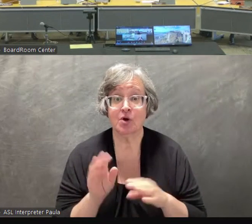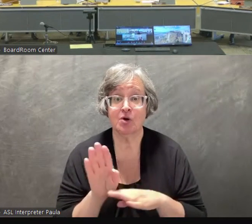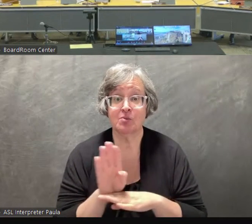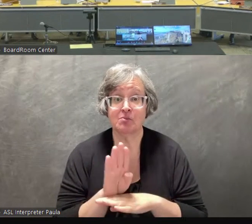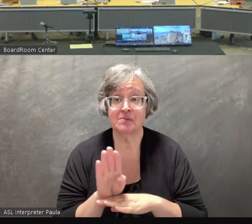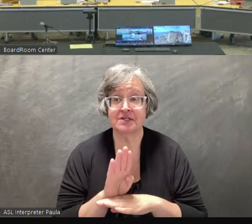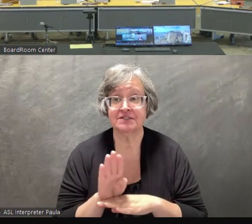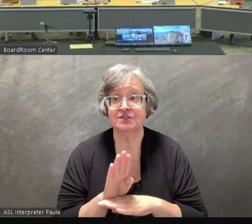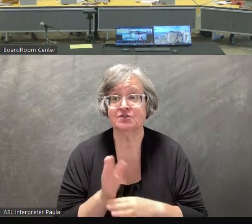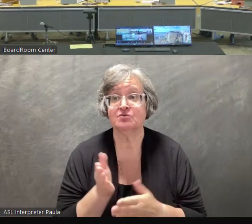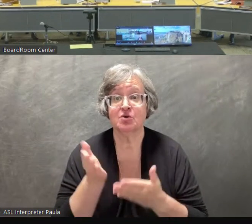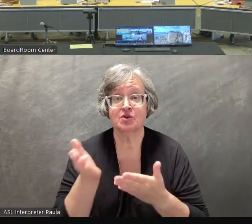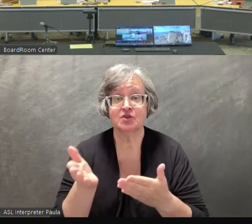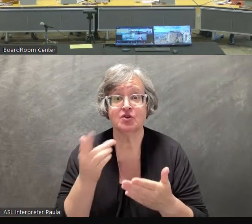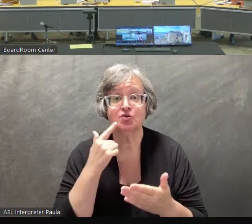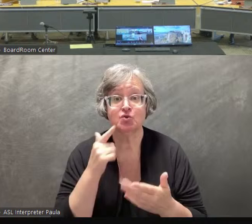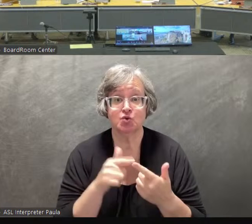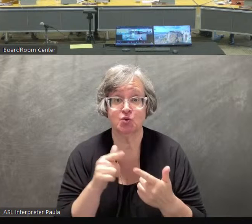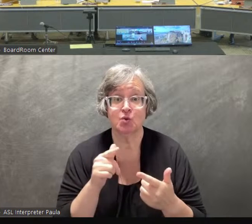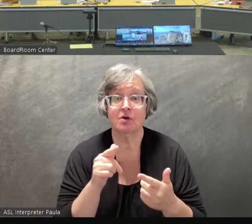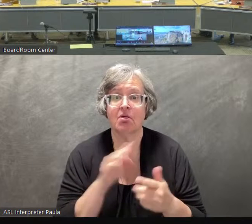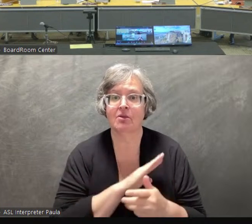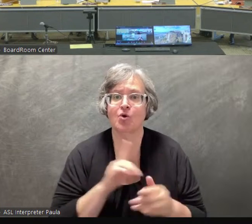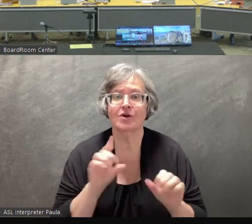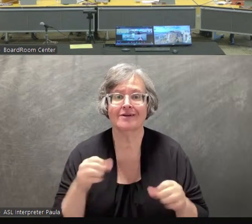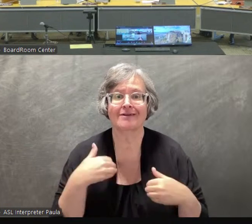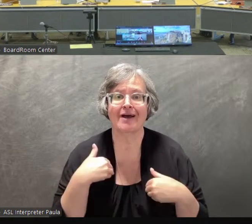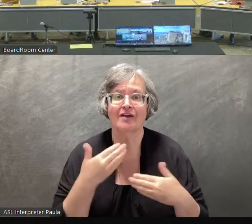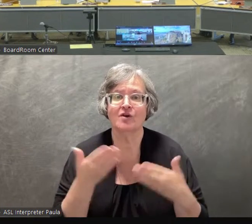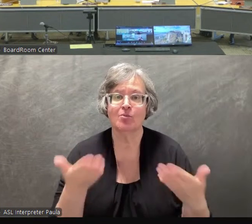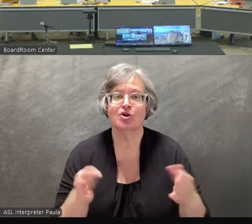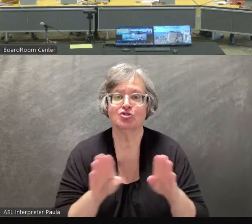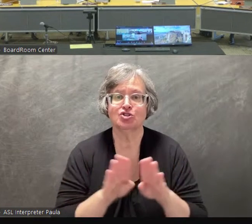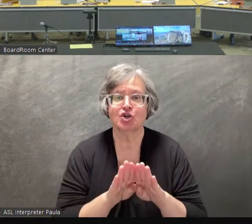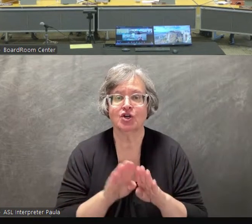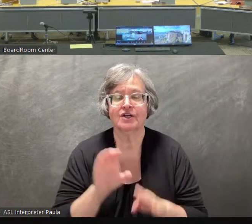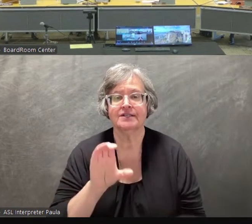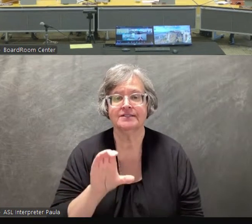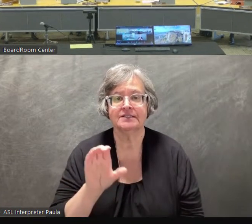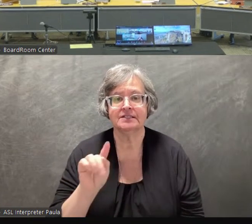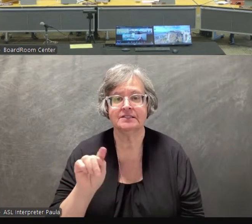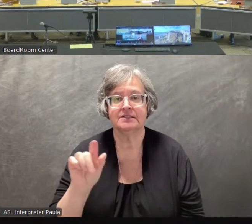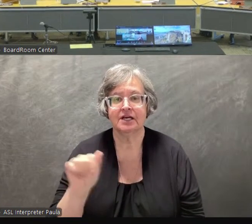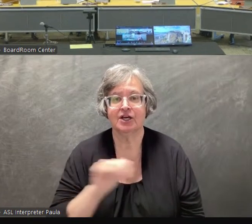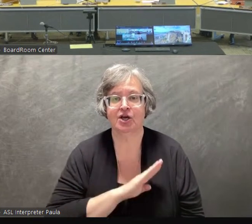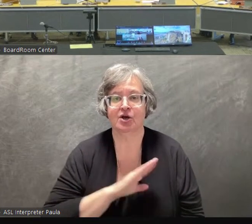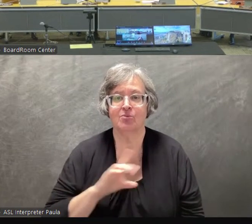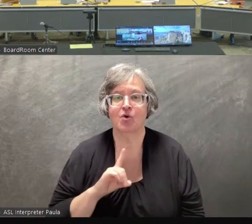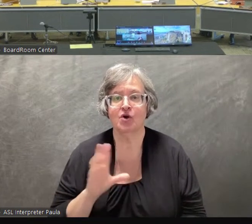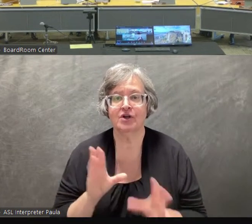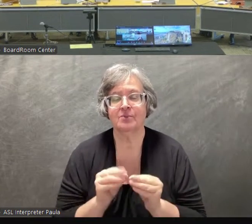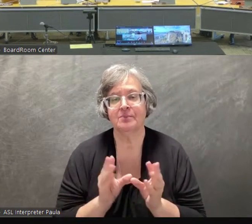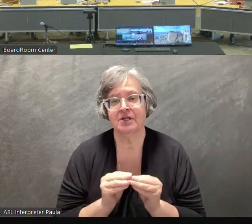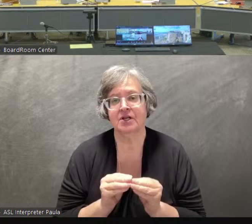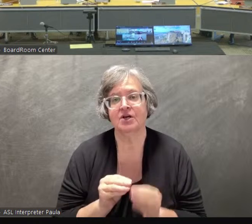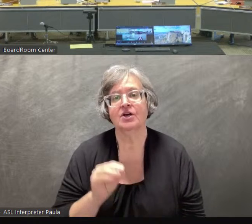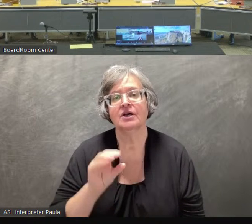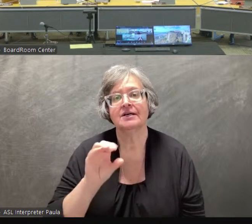come before the board. May I have a motion to adjourn the Chicago Transit Board meeting of September